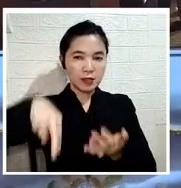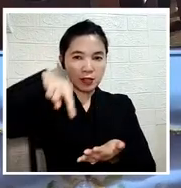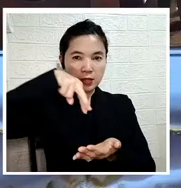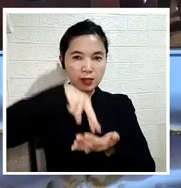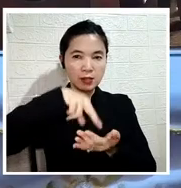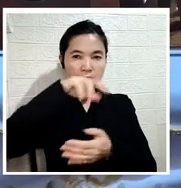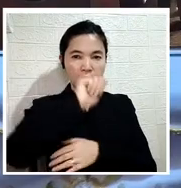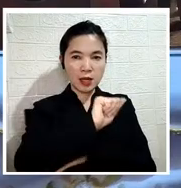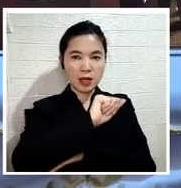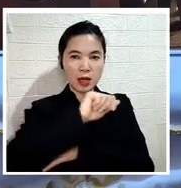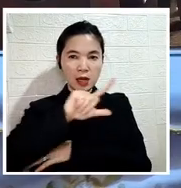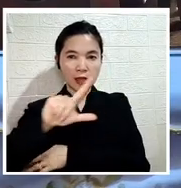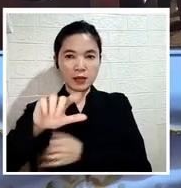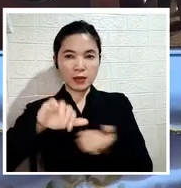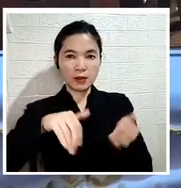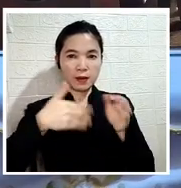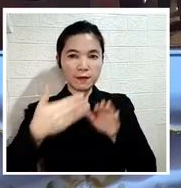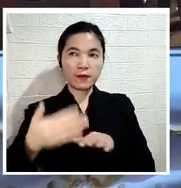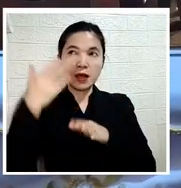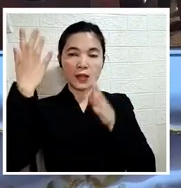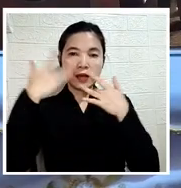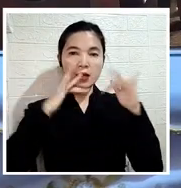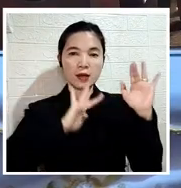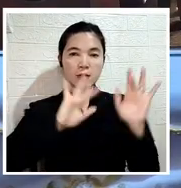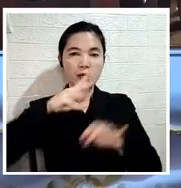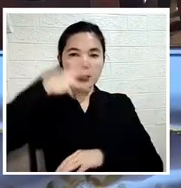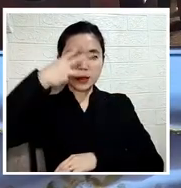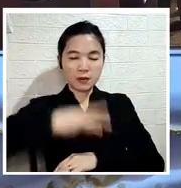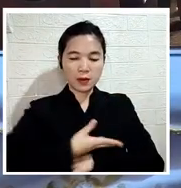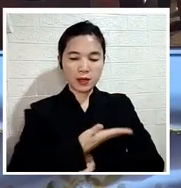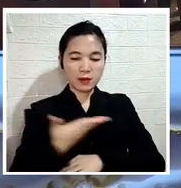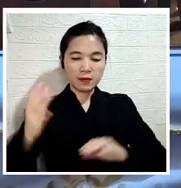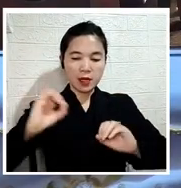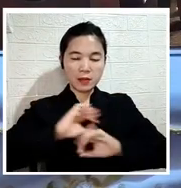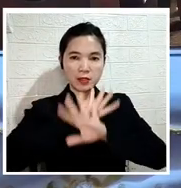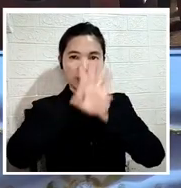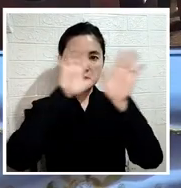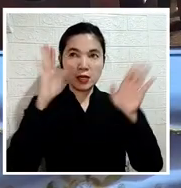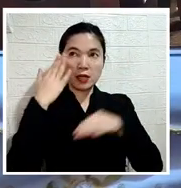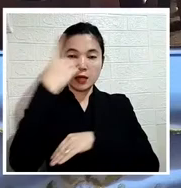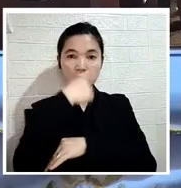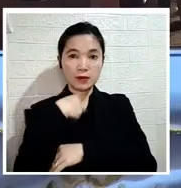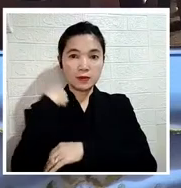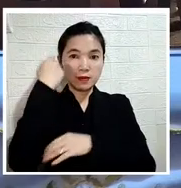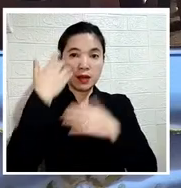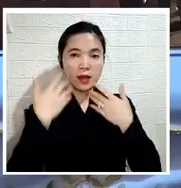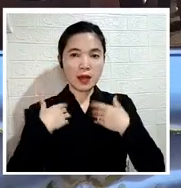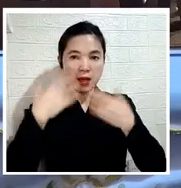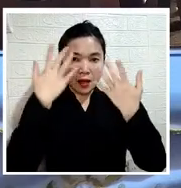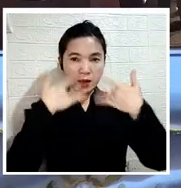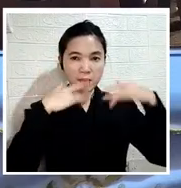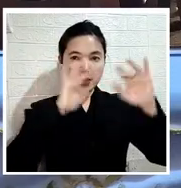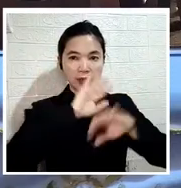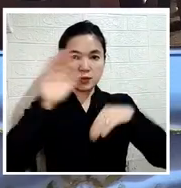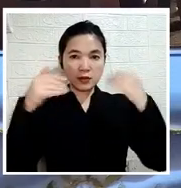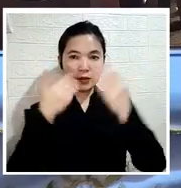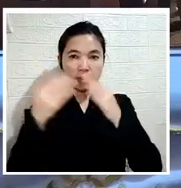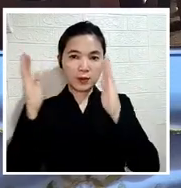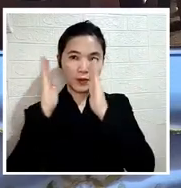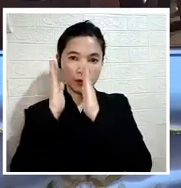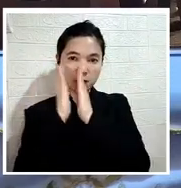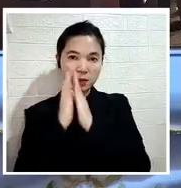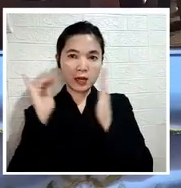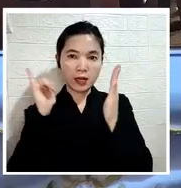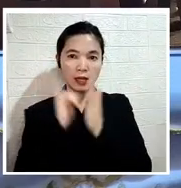resurrection, and all who have died in your mercy. Welcome them into the light of your face. Have mercy on us all, we pray, that